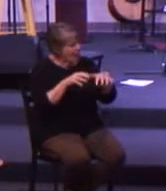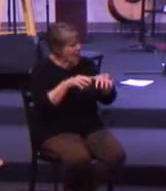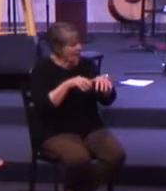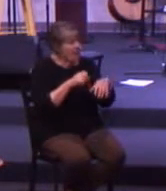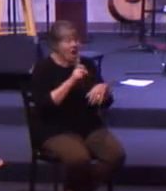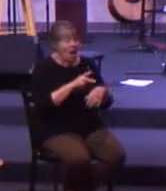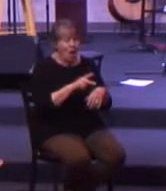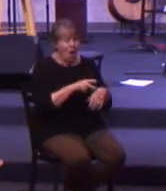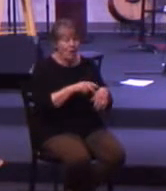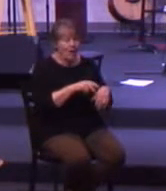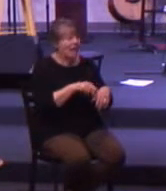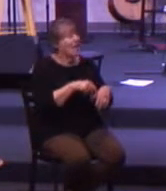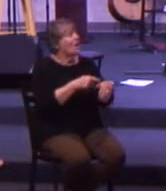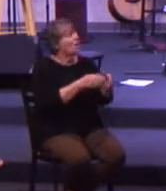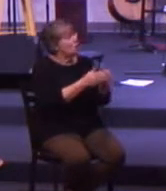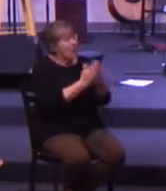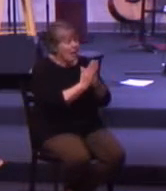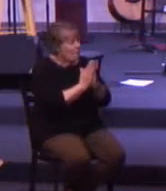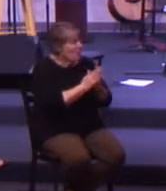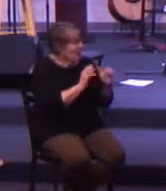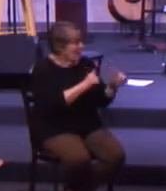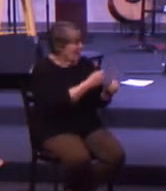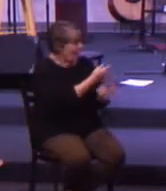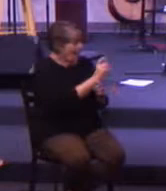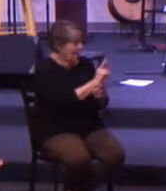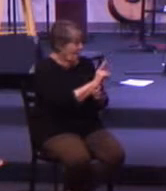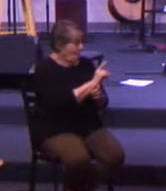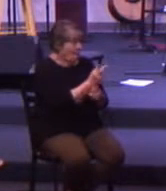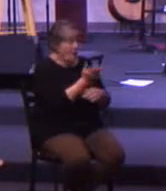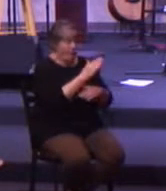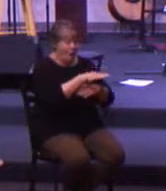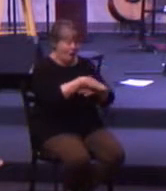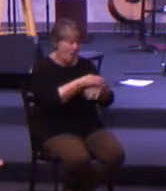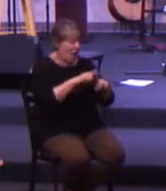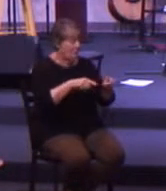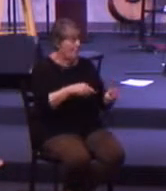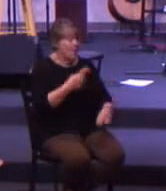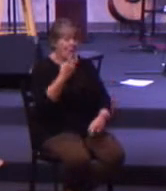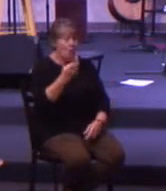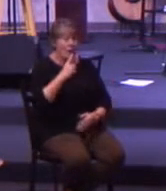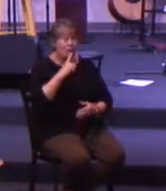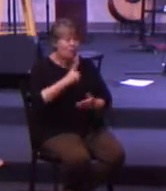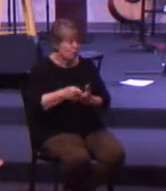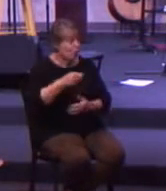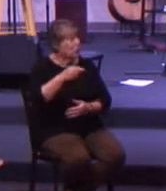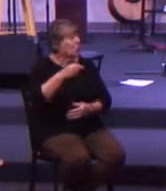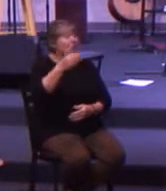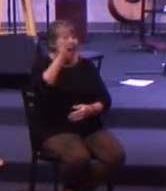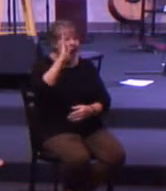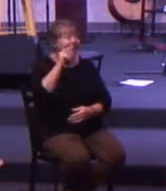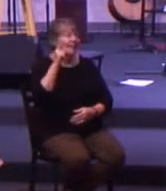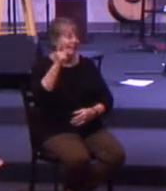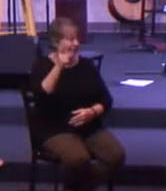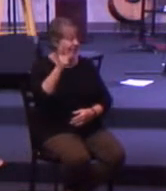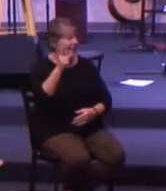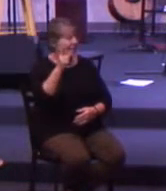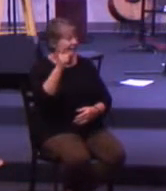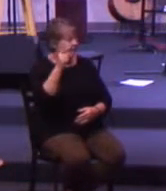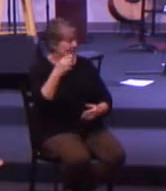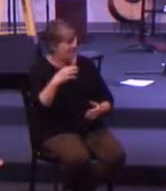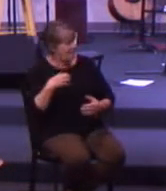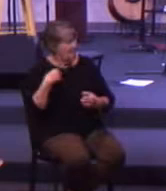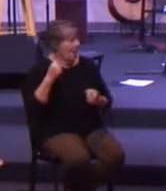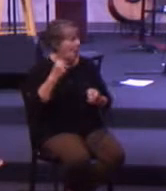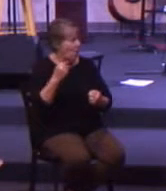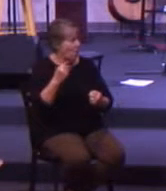Tefnut all day long, but it is Yahweh, the one true God, who is actually powerful. And then, of course, if Amun-Ra is the chief,